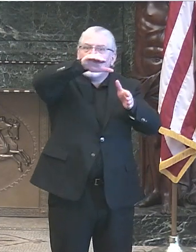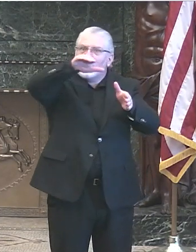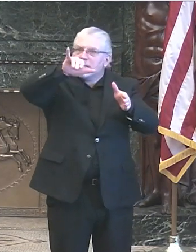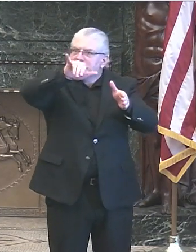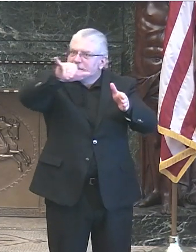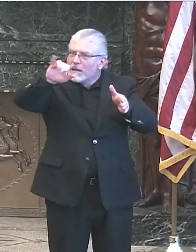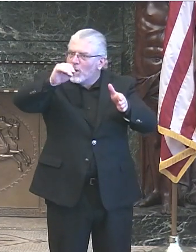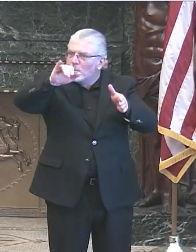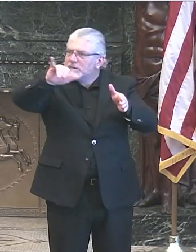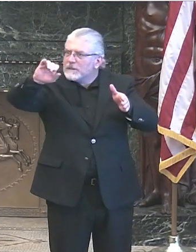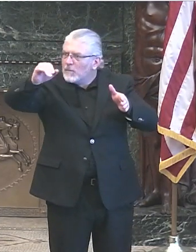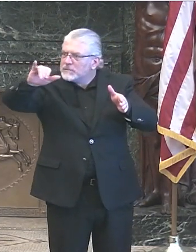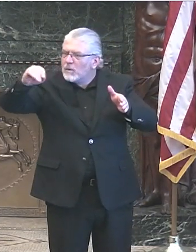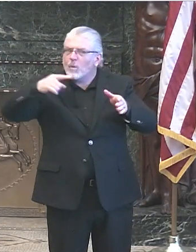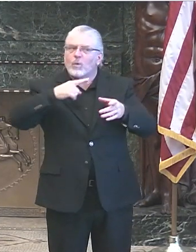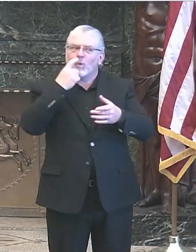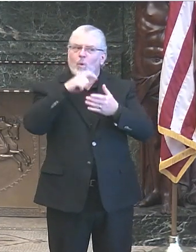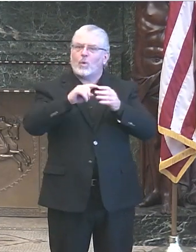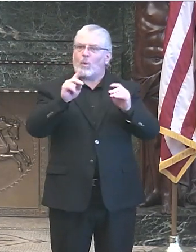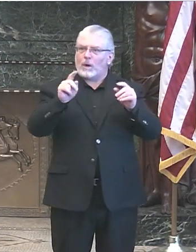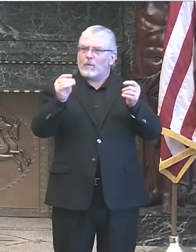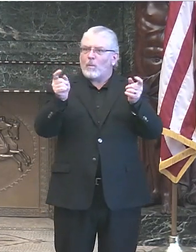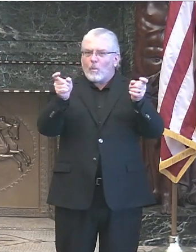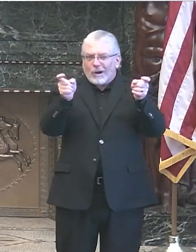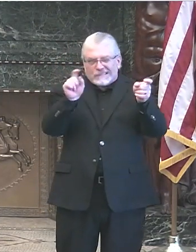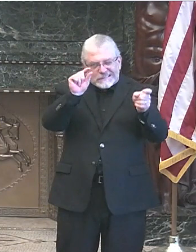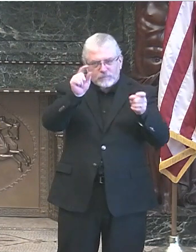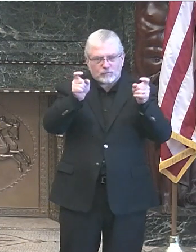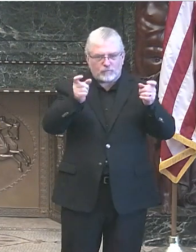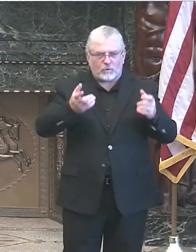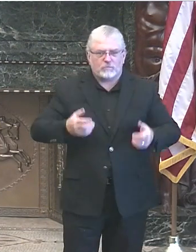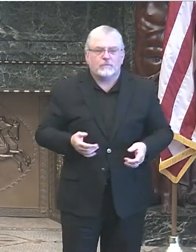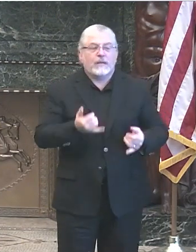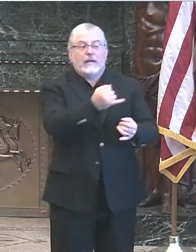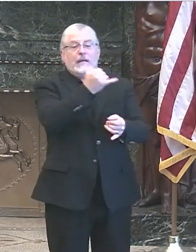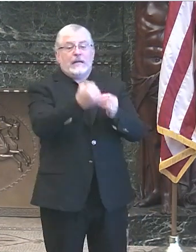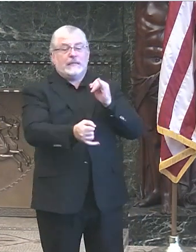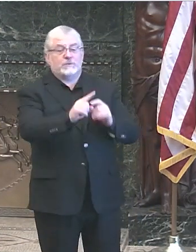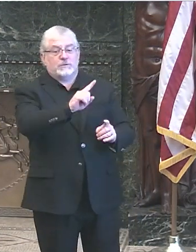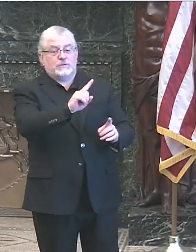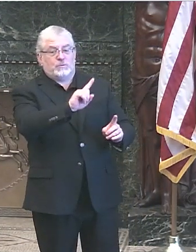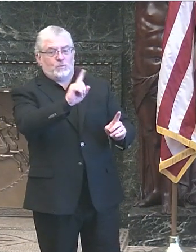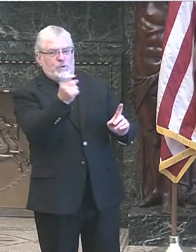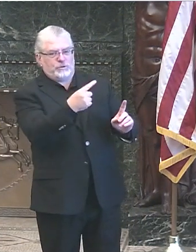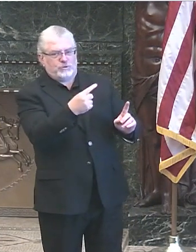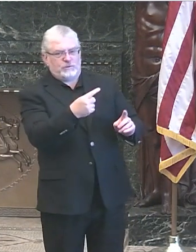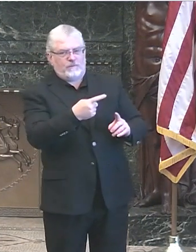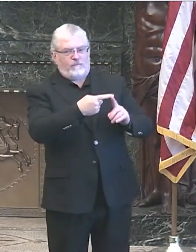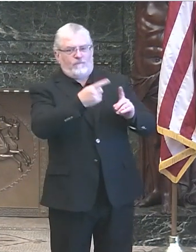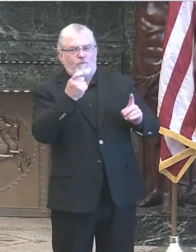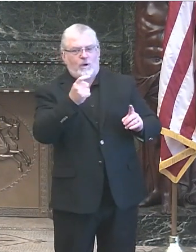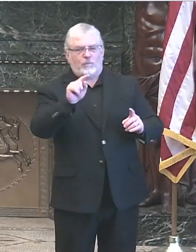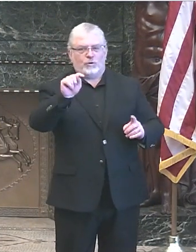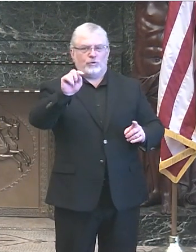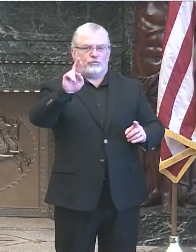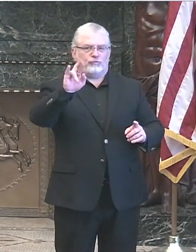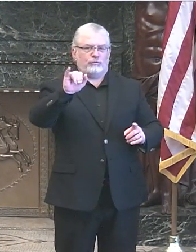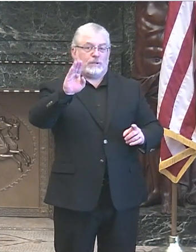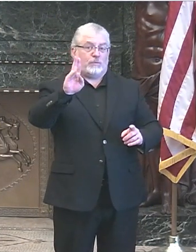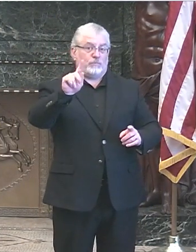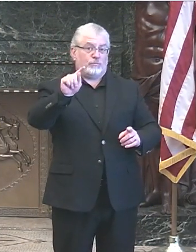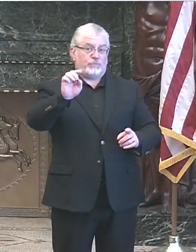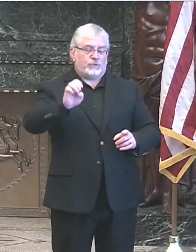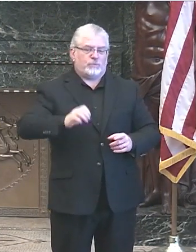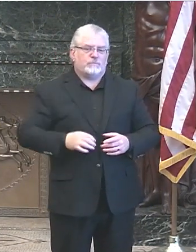Okay, thanks, Pat. And our final question will be from Mike D'Onofrio again at the Tribune. Thanks. I forgot to ask this one thing. So I don't know